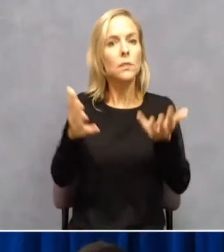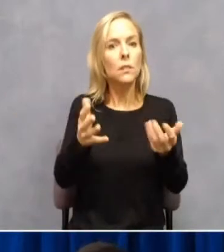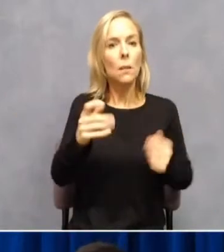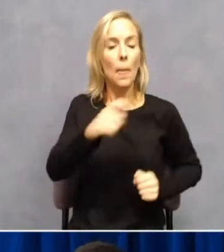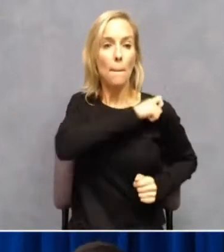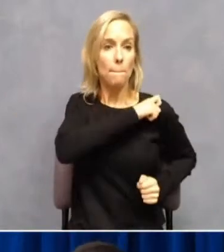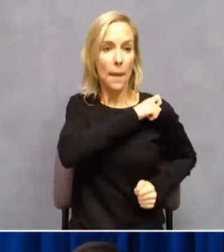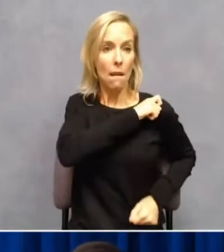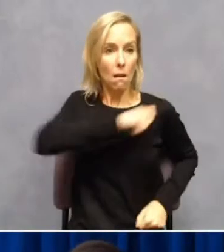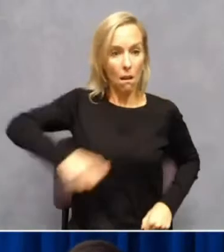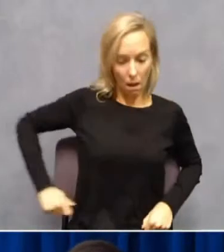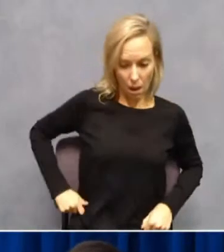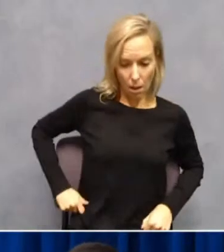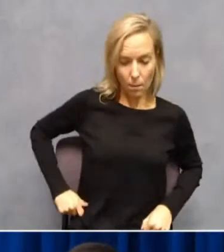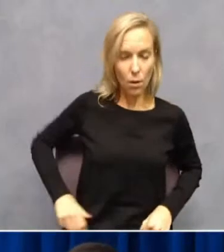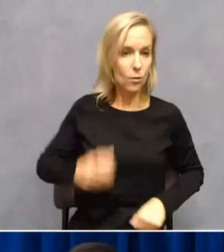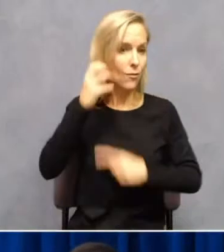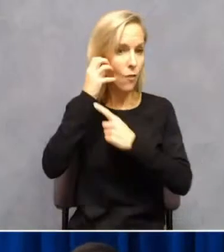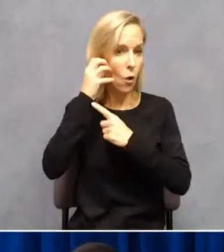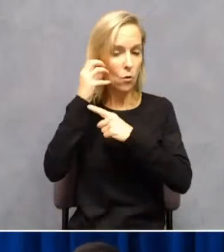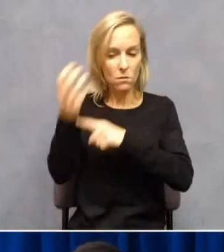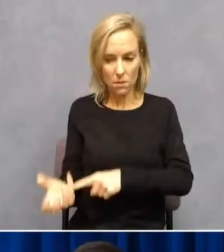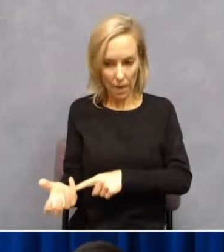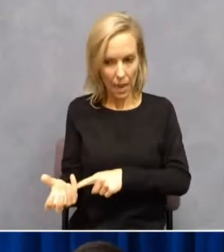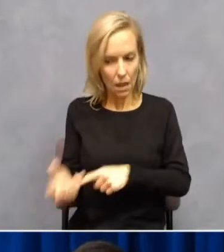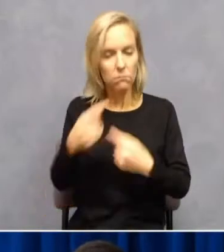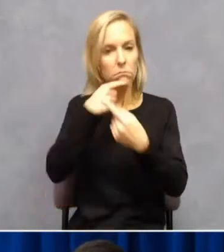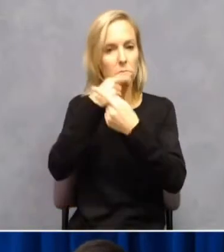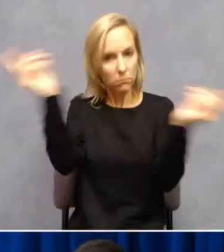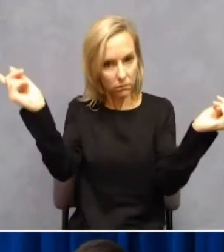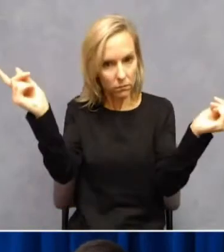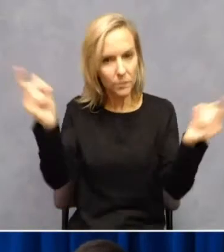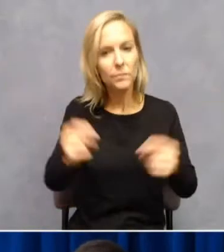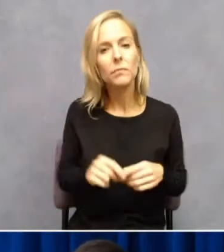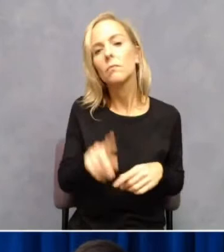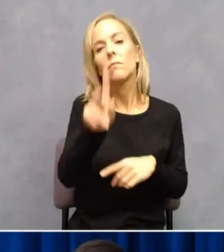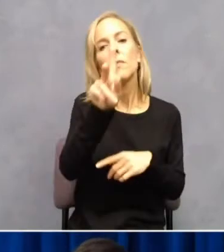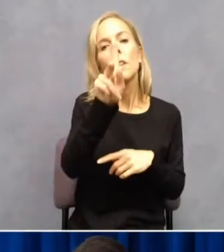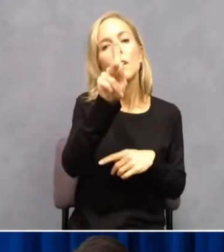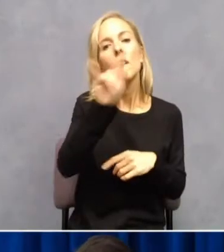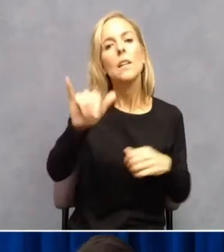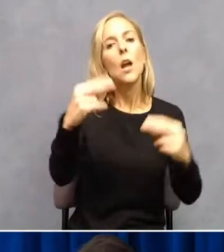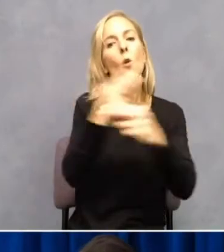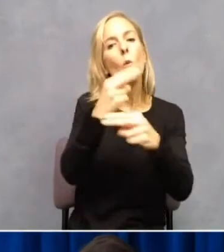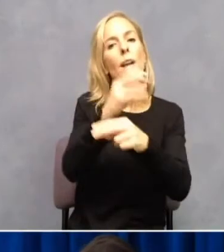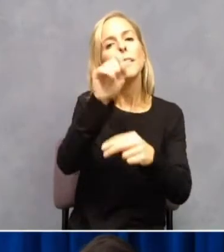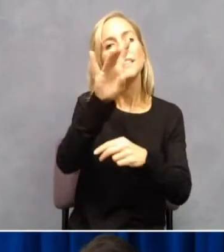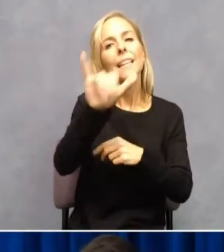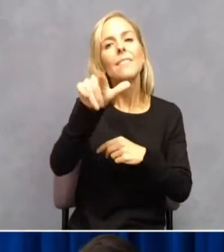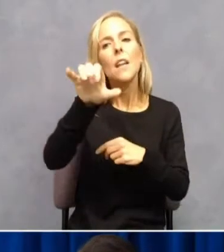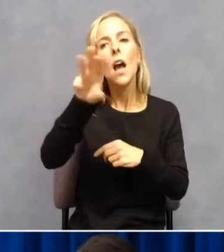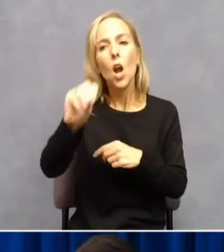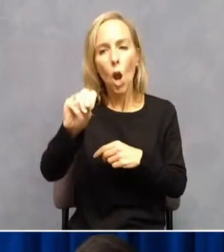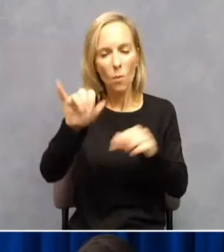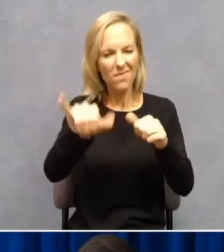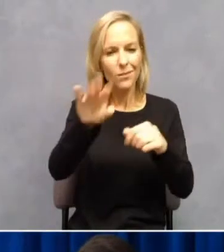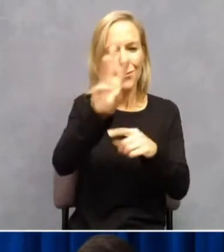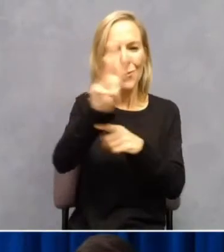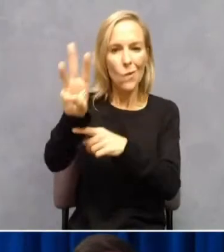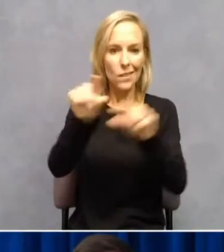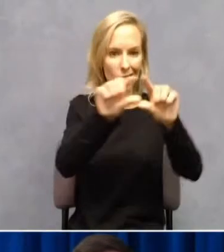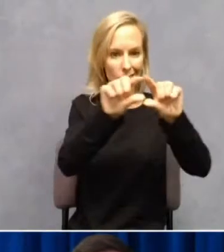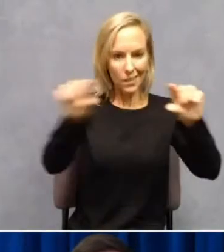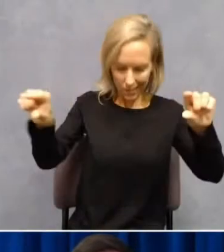Down. There's also a dedicated website, kyhighwaysafety.com, where you can get more information. Each of us, just like